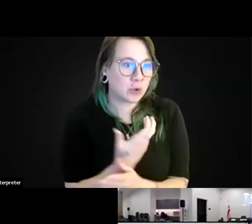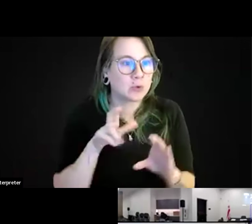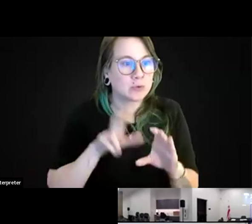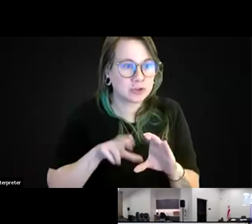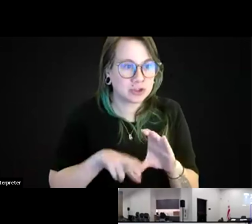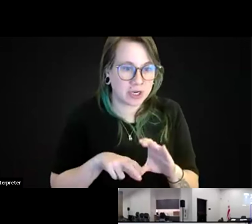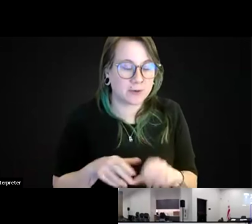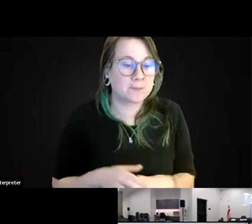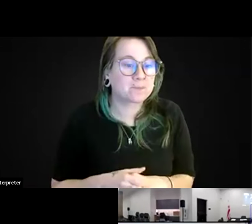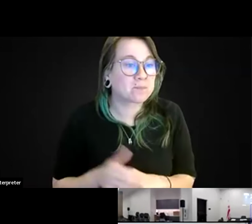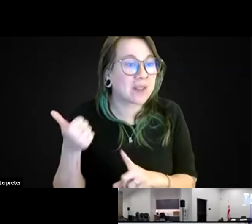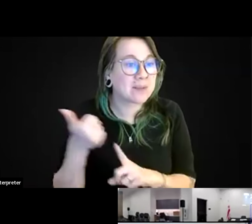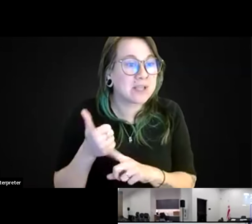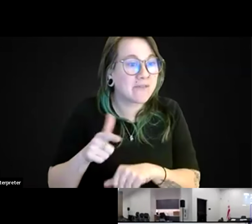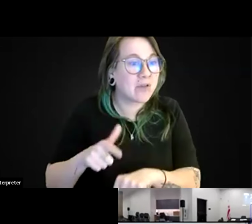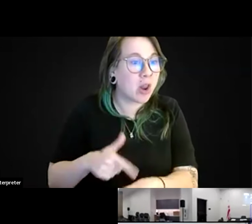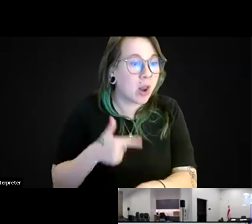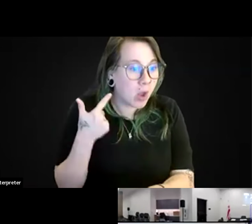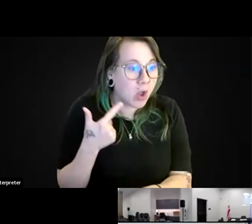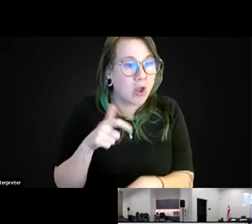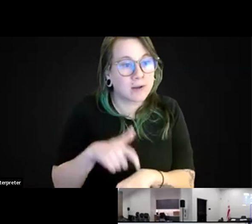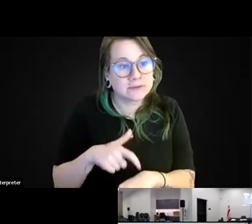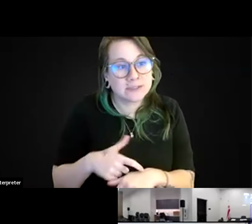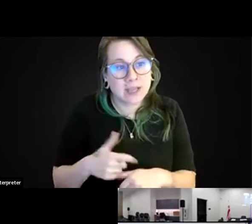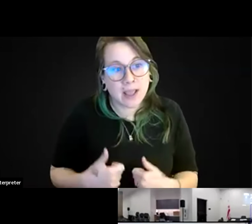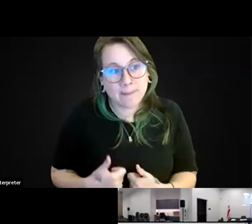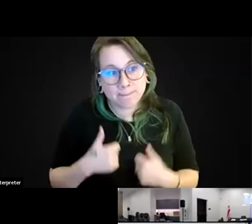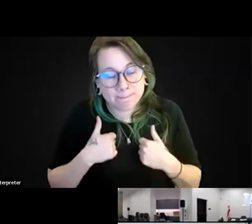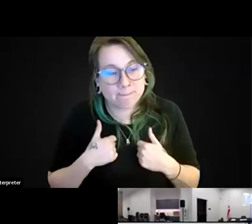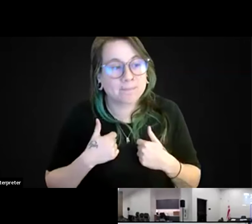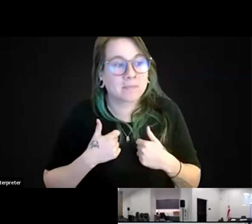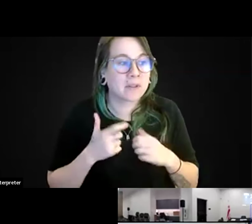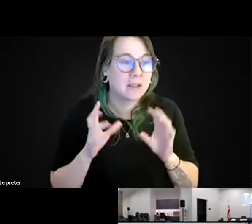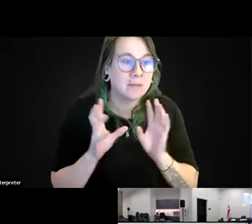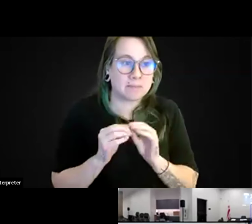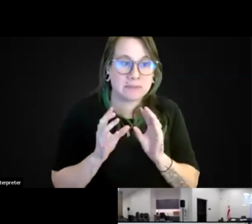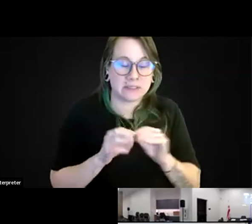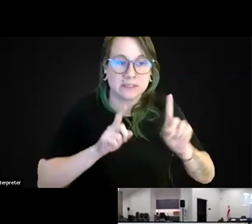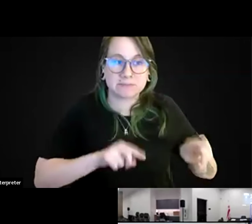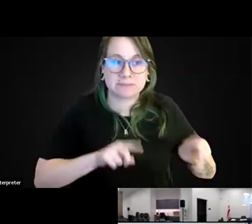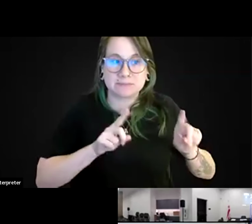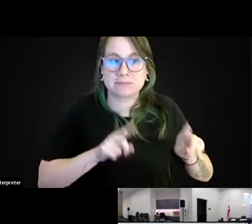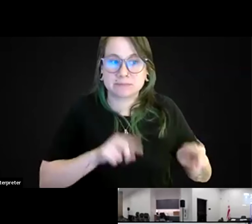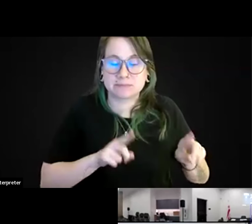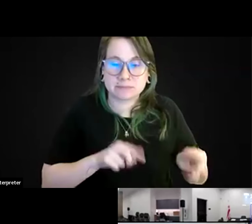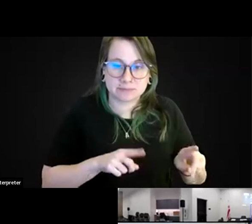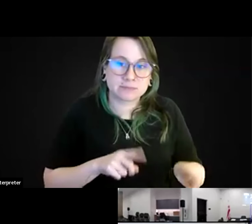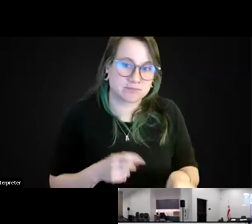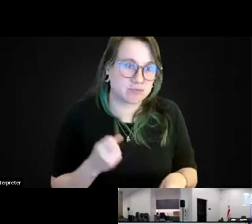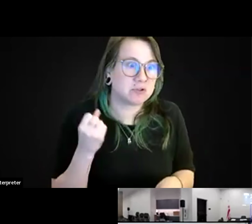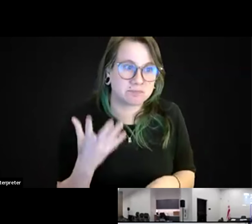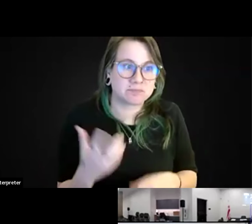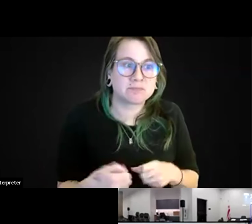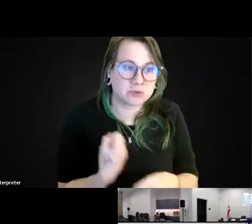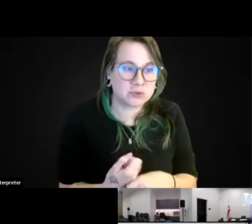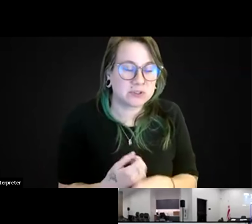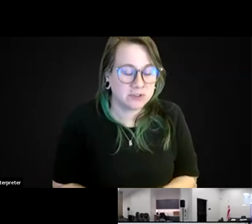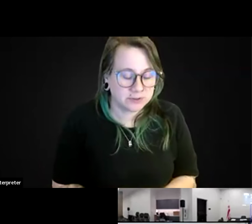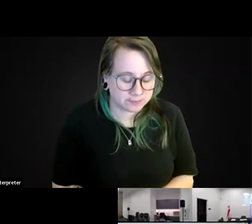Skip Keats is a longstanding member of the community, has been attending our zoning committee meetings for a good amount of years now.